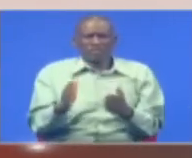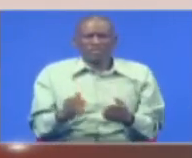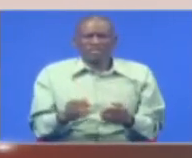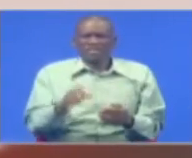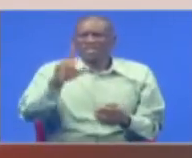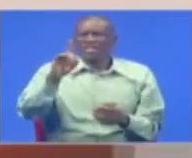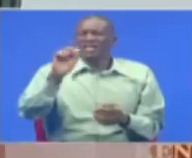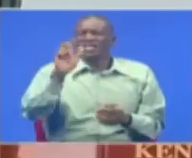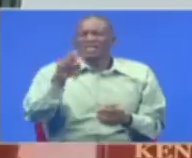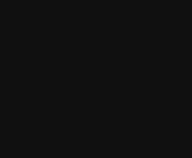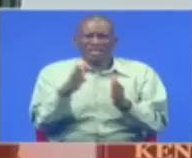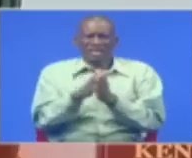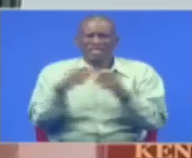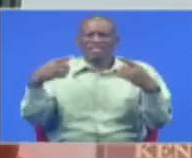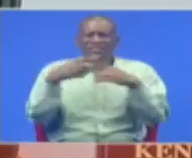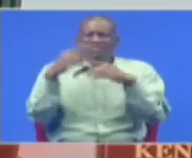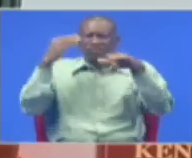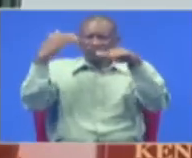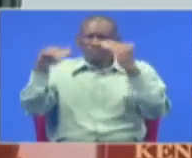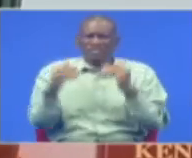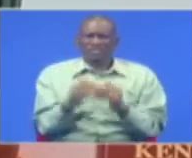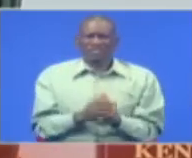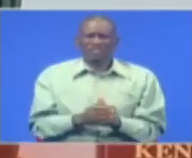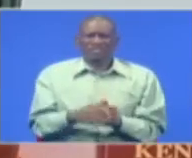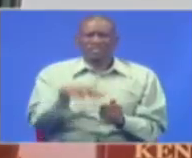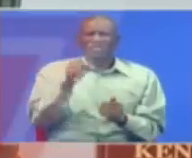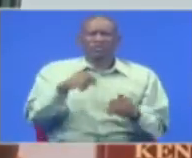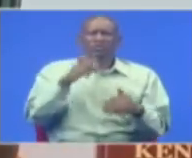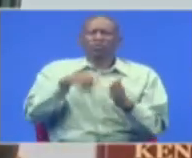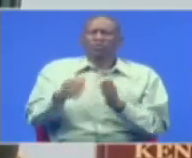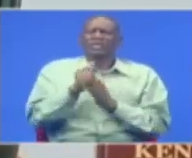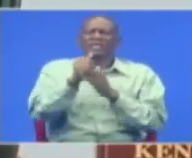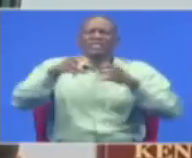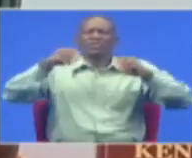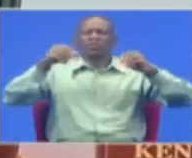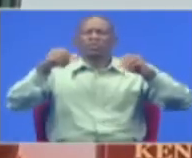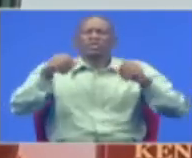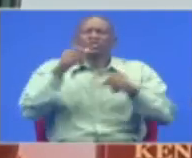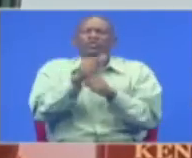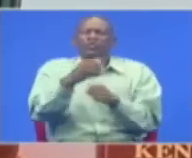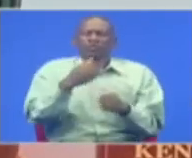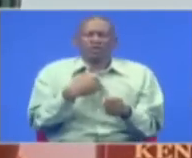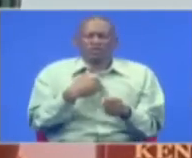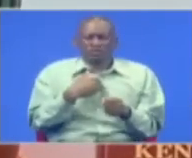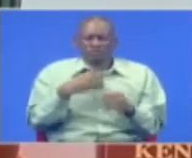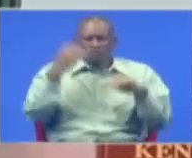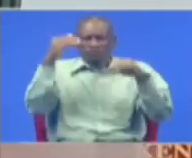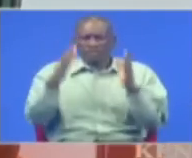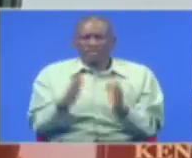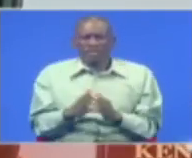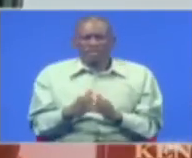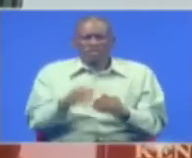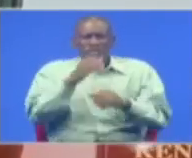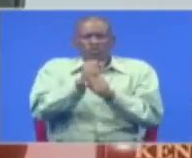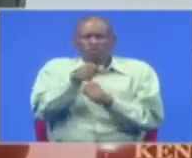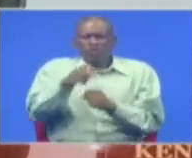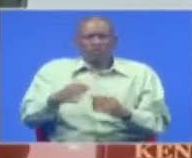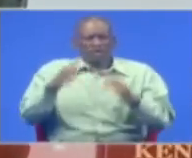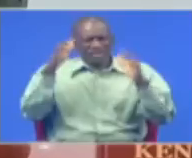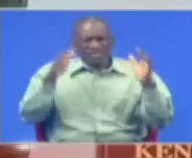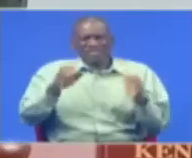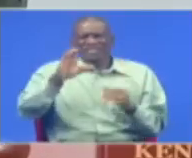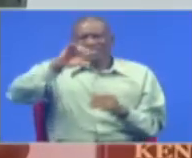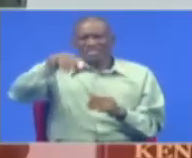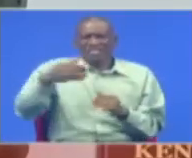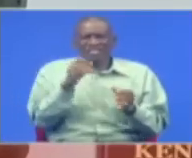and different universities. So what leadership qualities do you possess, Professor, to make you a great CJ if